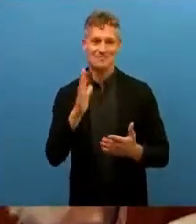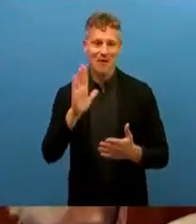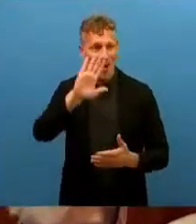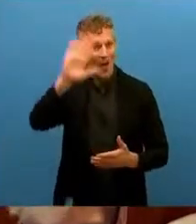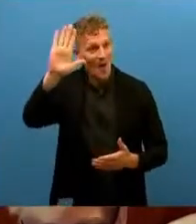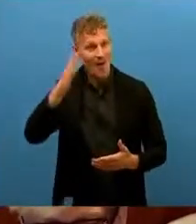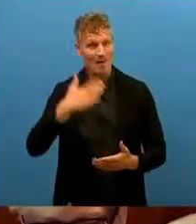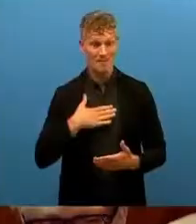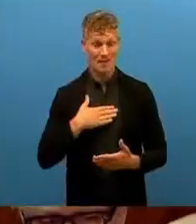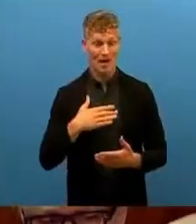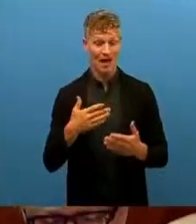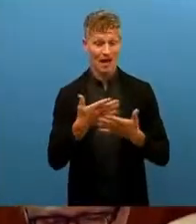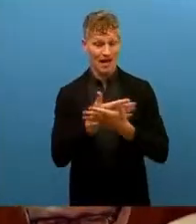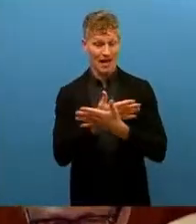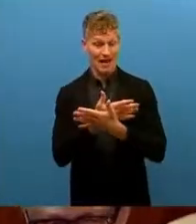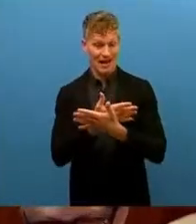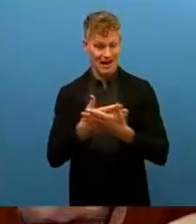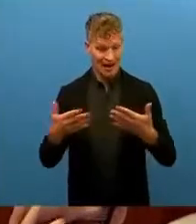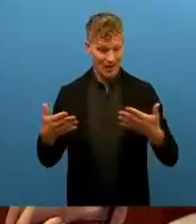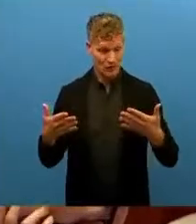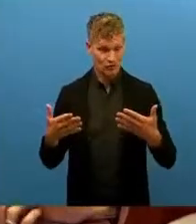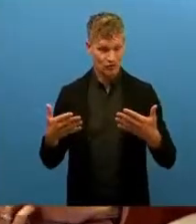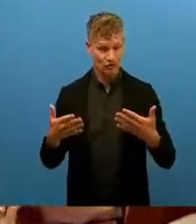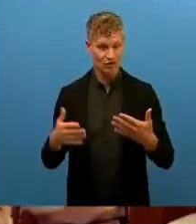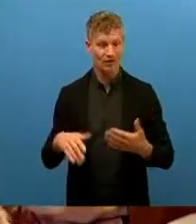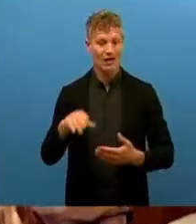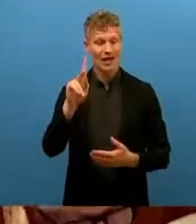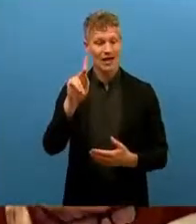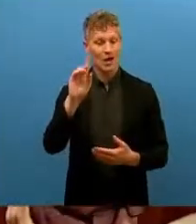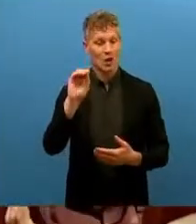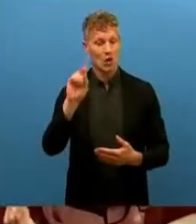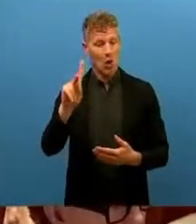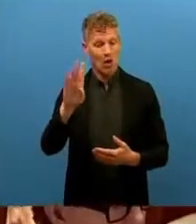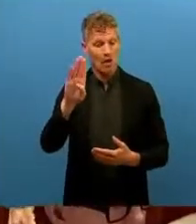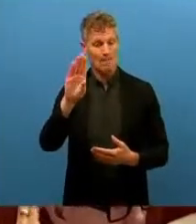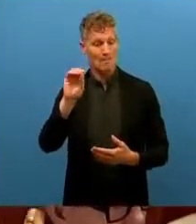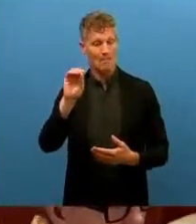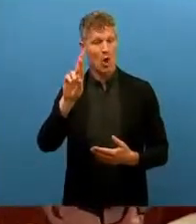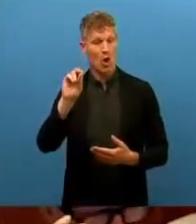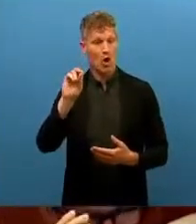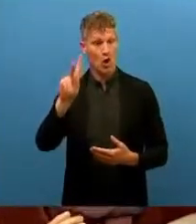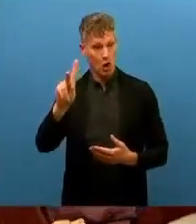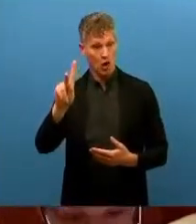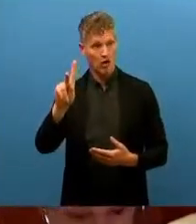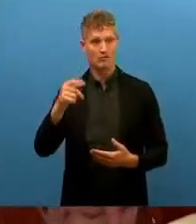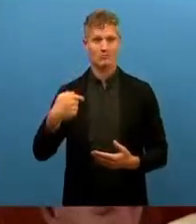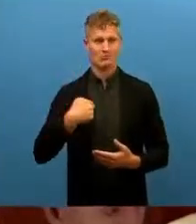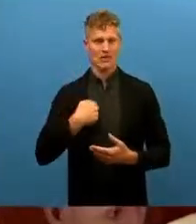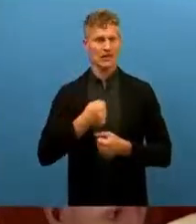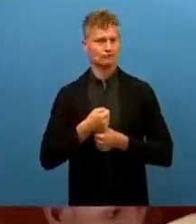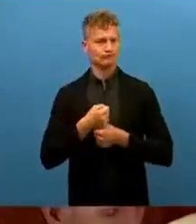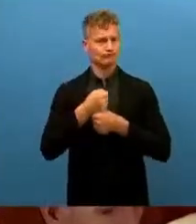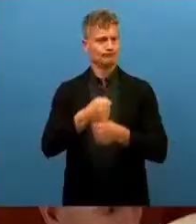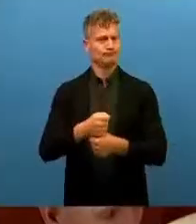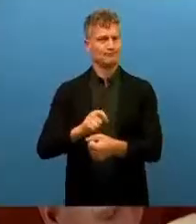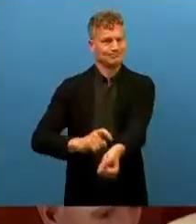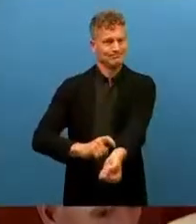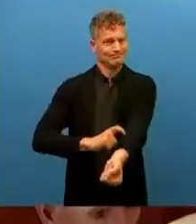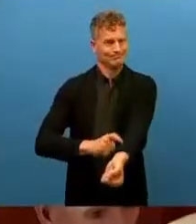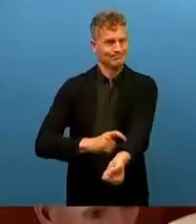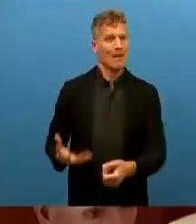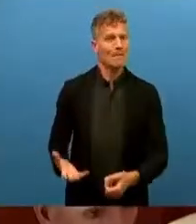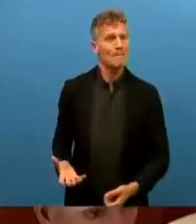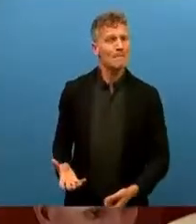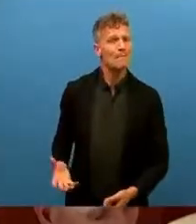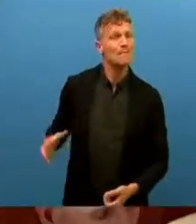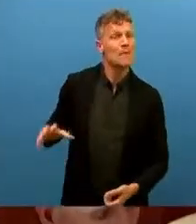am Binota Moy Dhamai, a member of the Tripura Indigenous community from the Chittagong Hill Tracts region of Bangladesh.